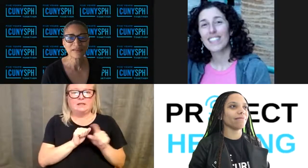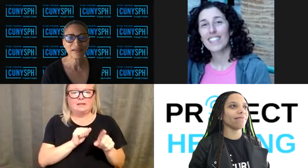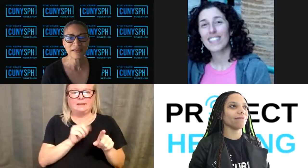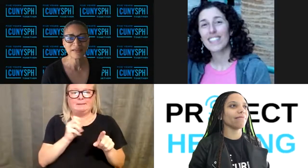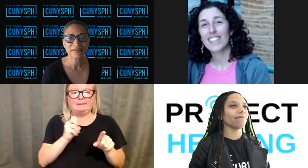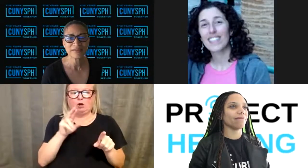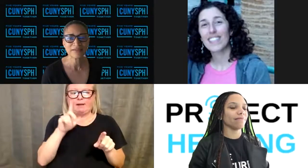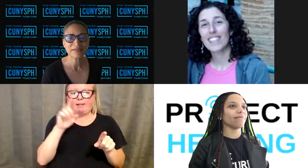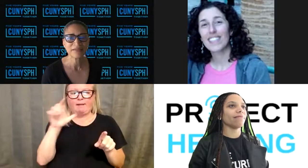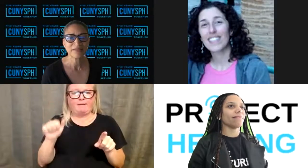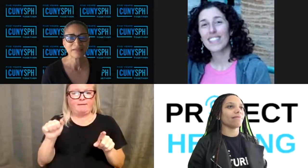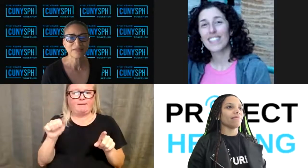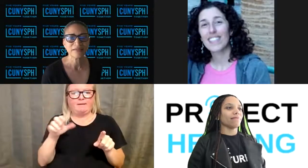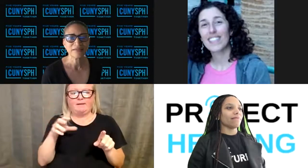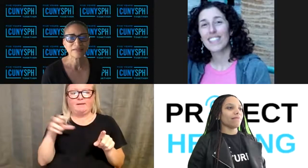Mariella and